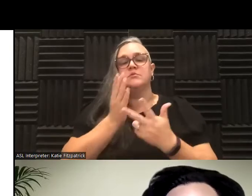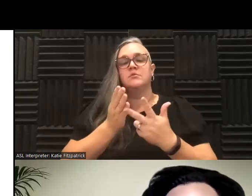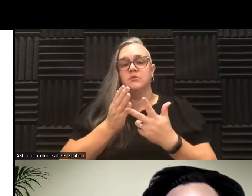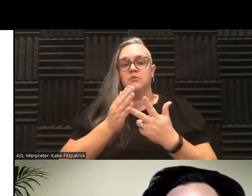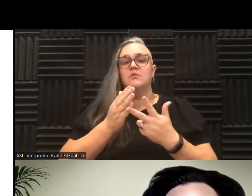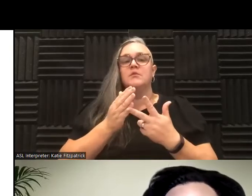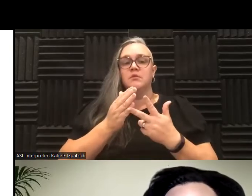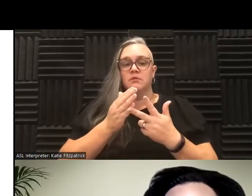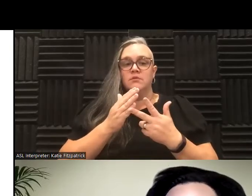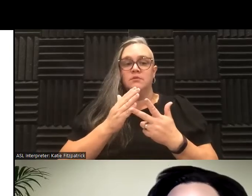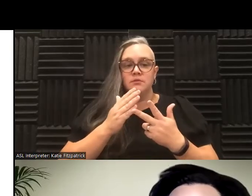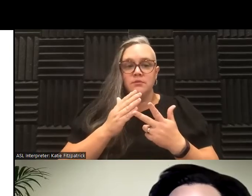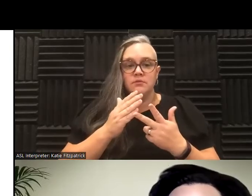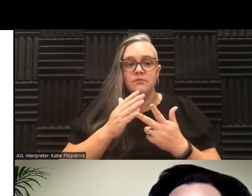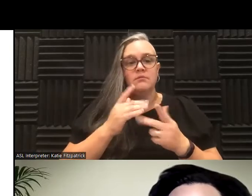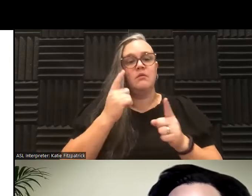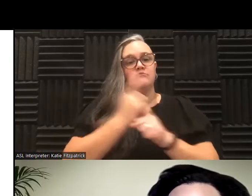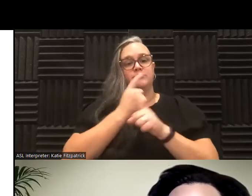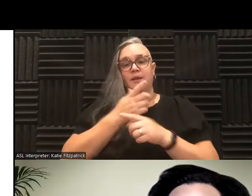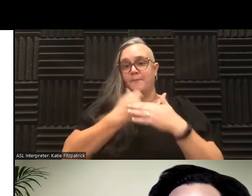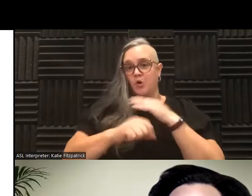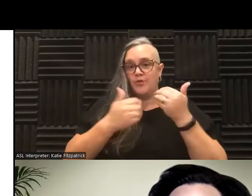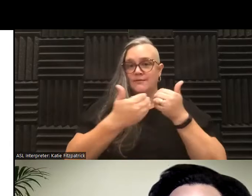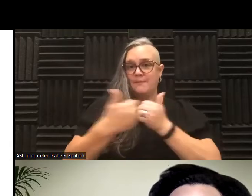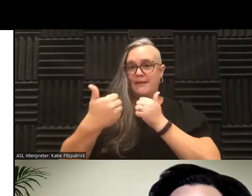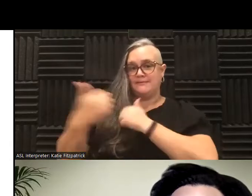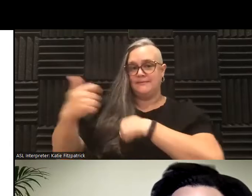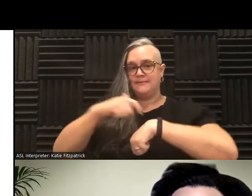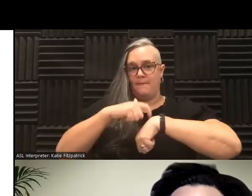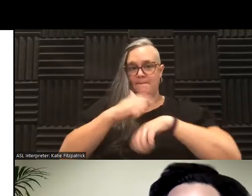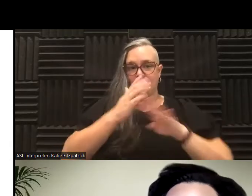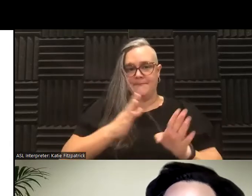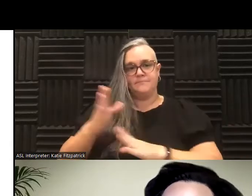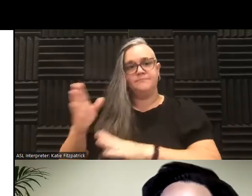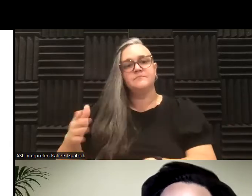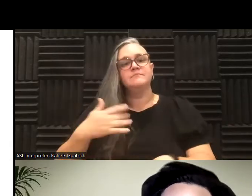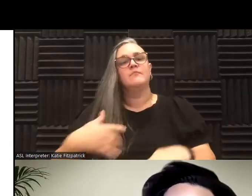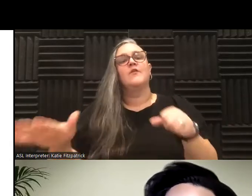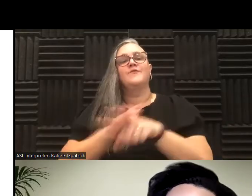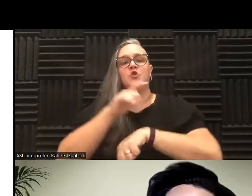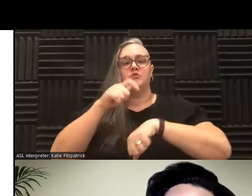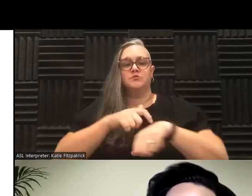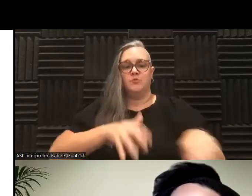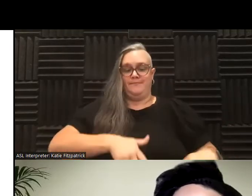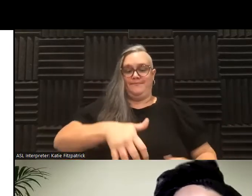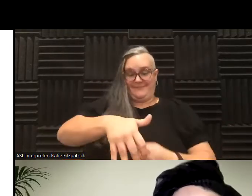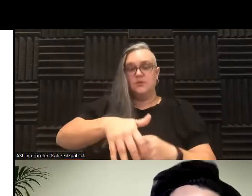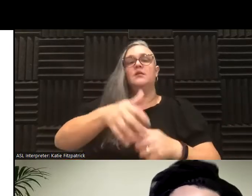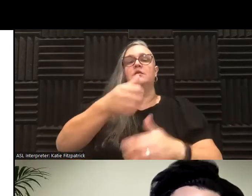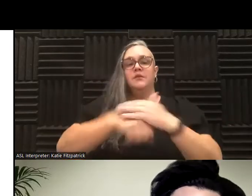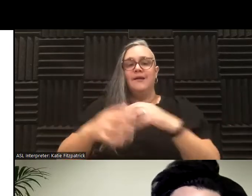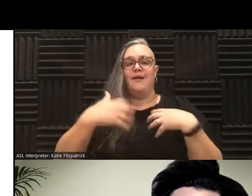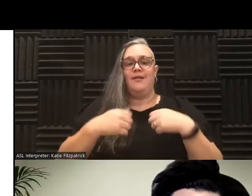full-term healthy weight babies, infants safely sleeping, and a mental, emotional, and